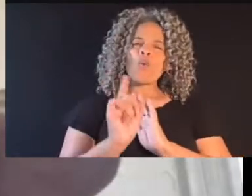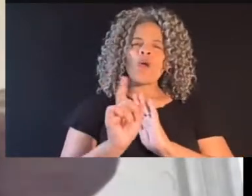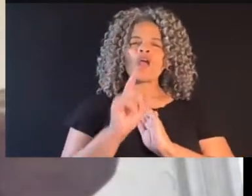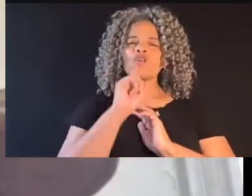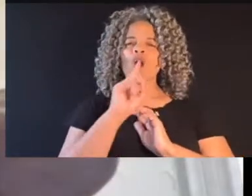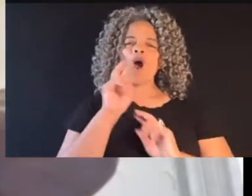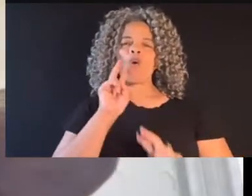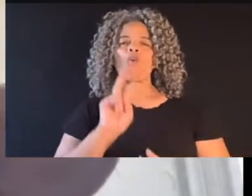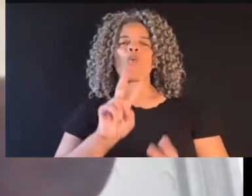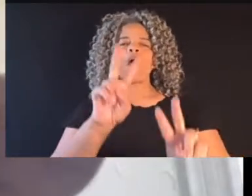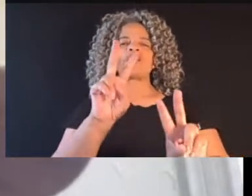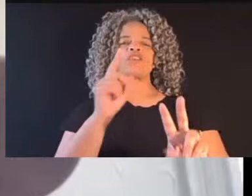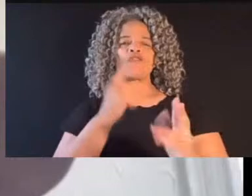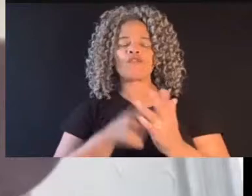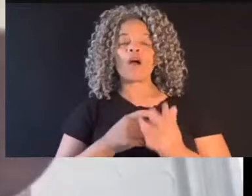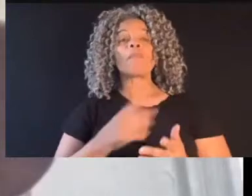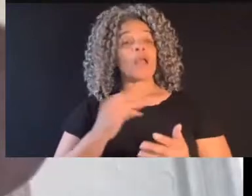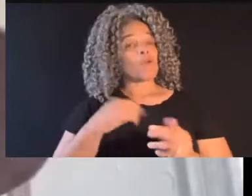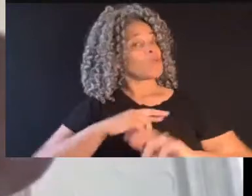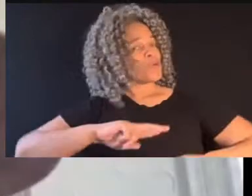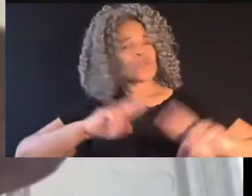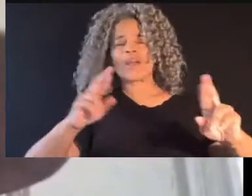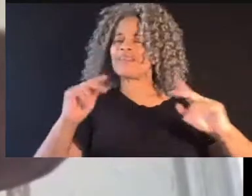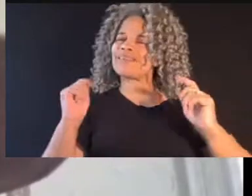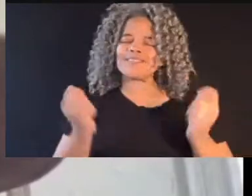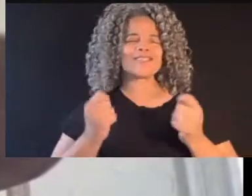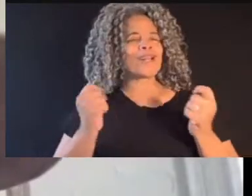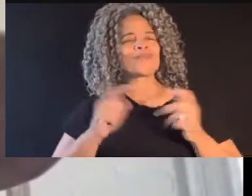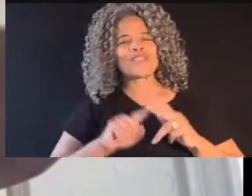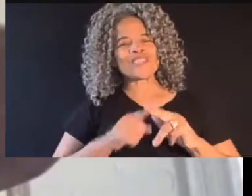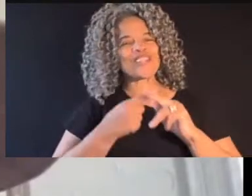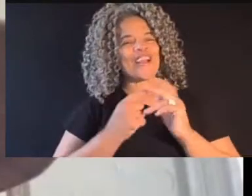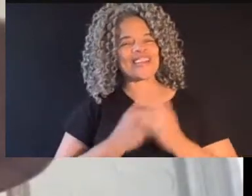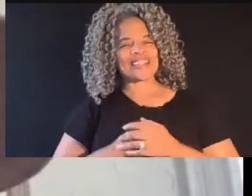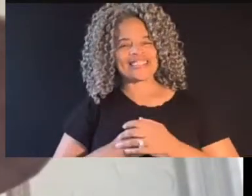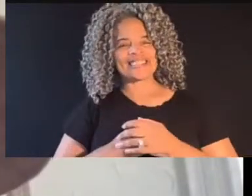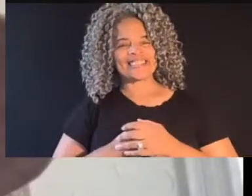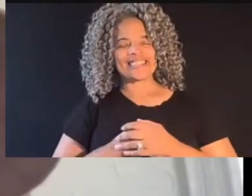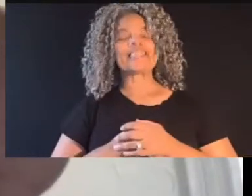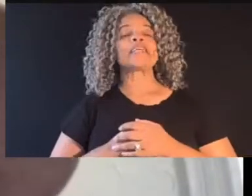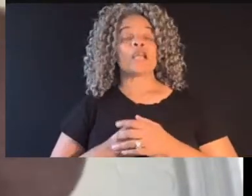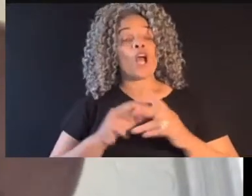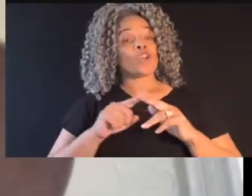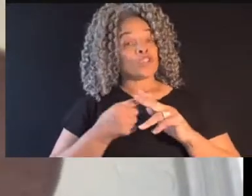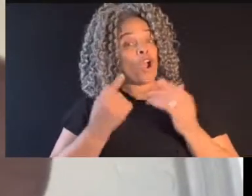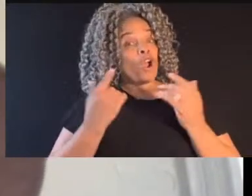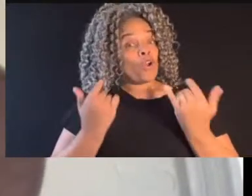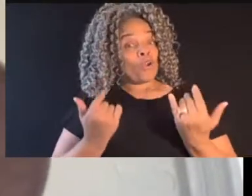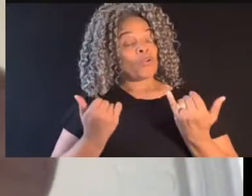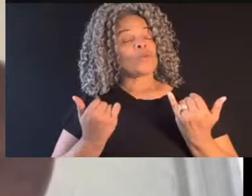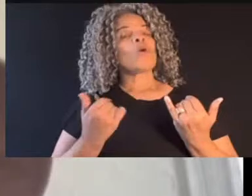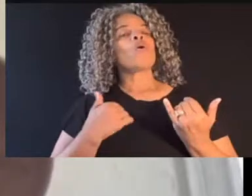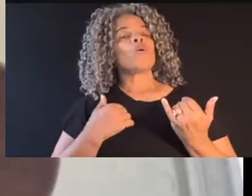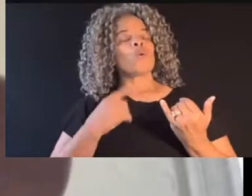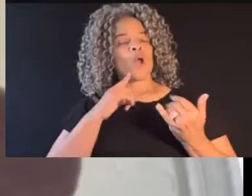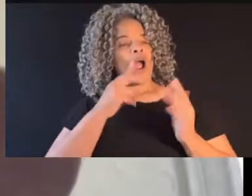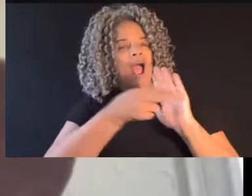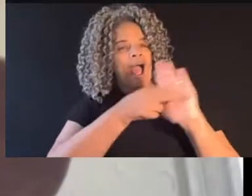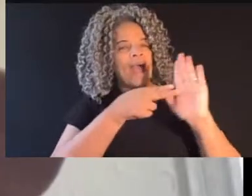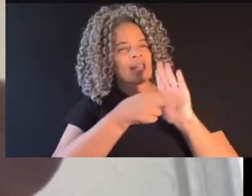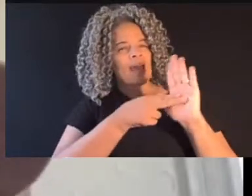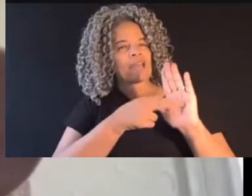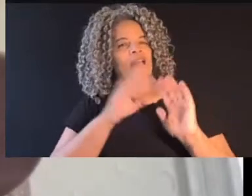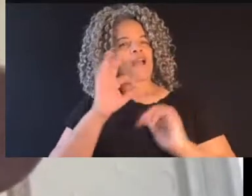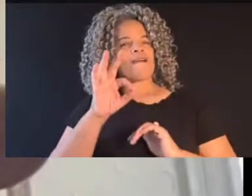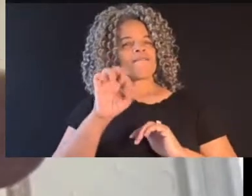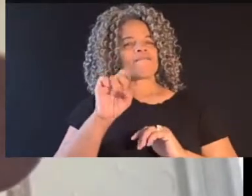watching from. And we're ready to get this celebration started. To start us off, today we are highlighting